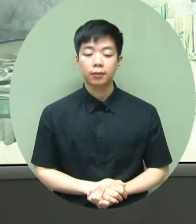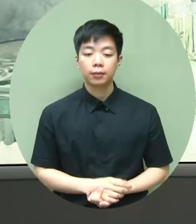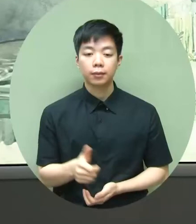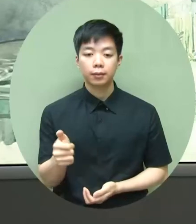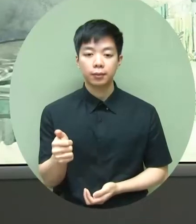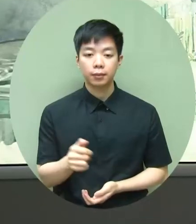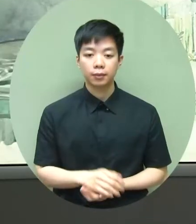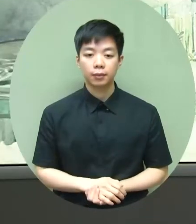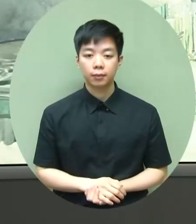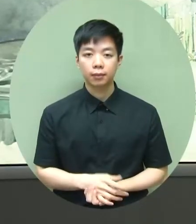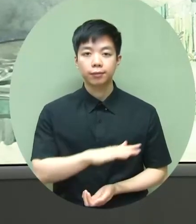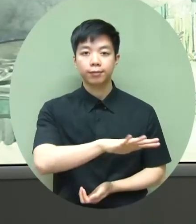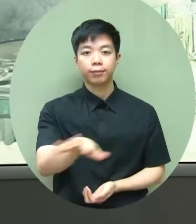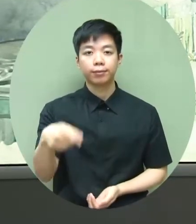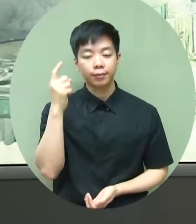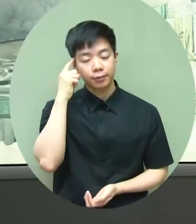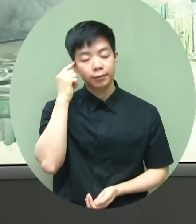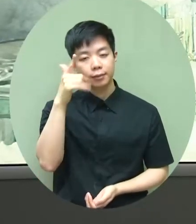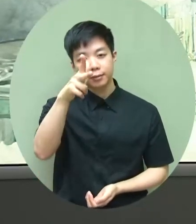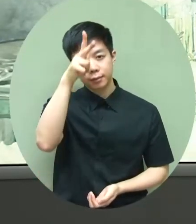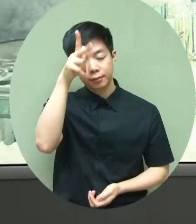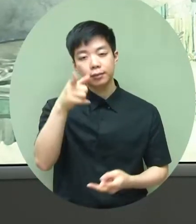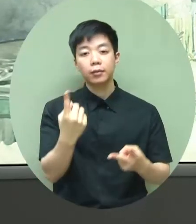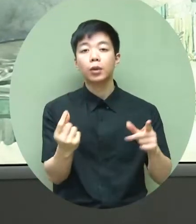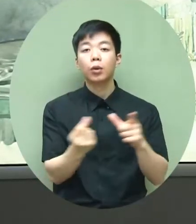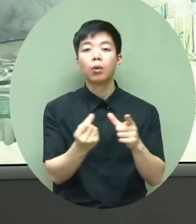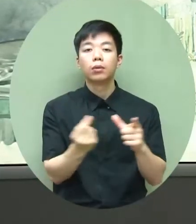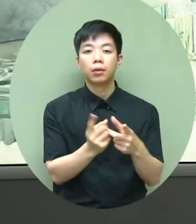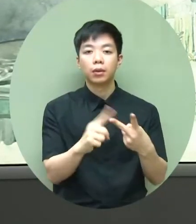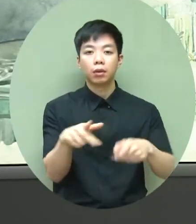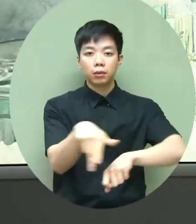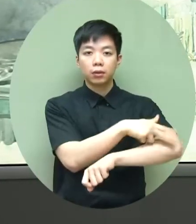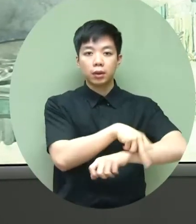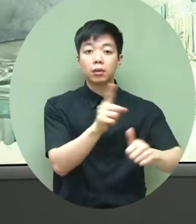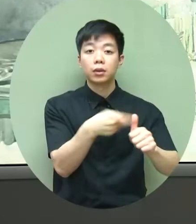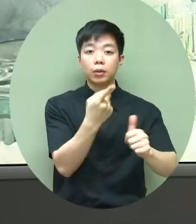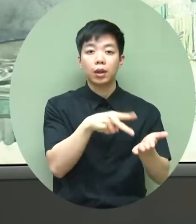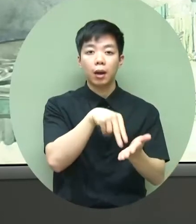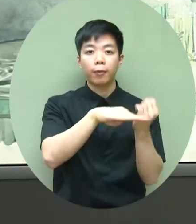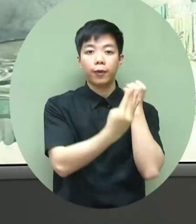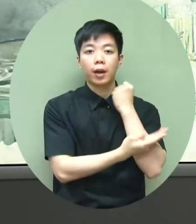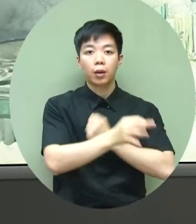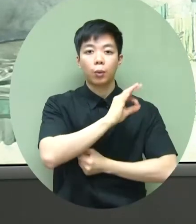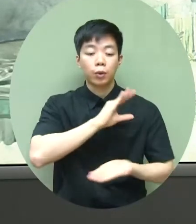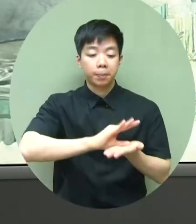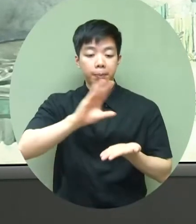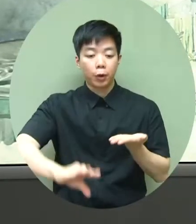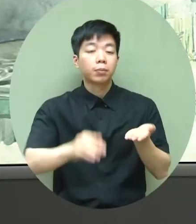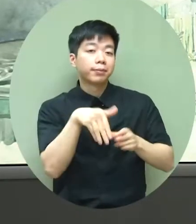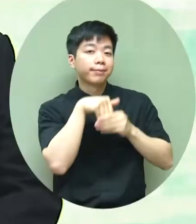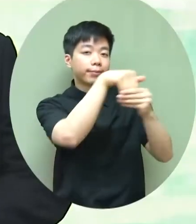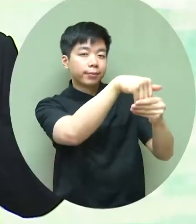related to the Hong Kong station. I'd like to know whether the budget has been increased since. Well, all